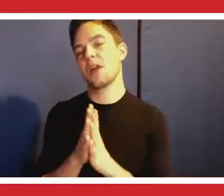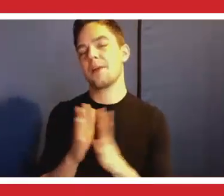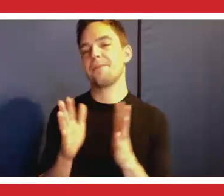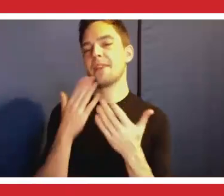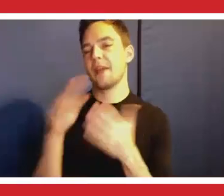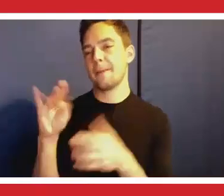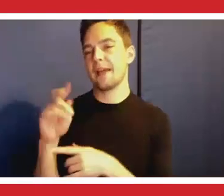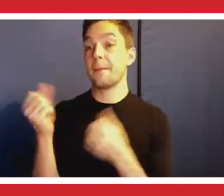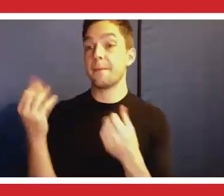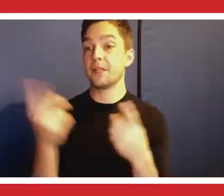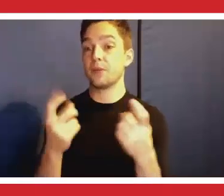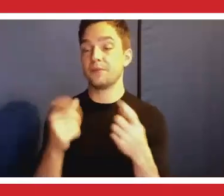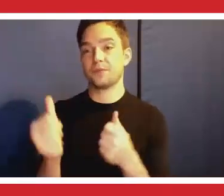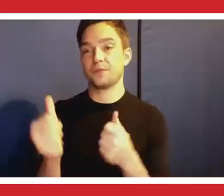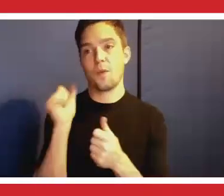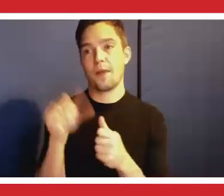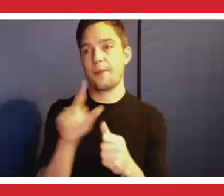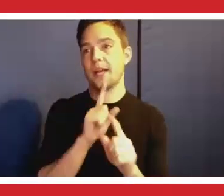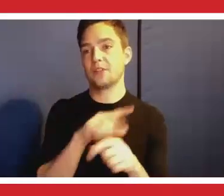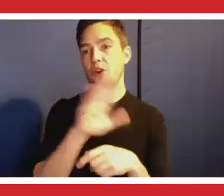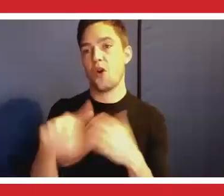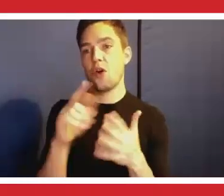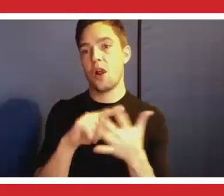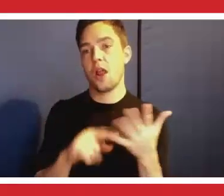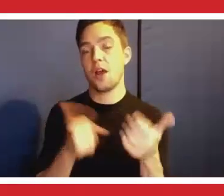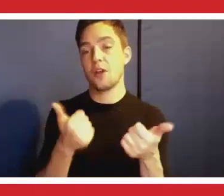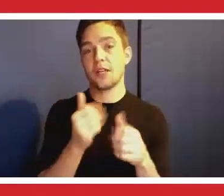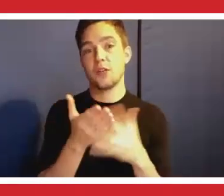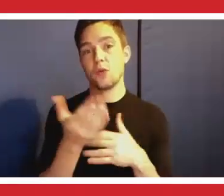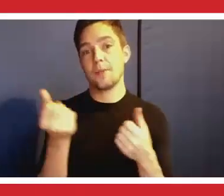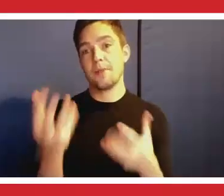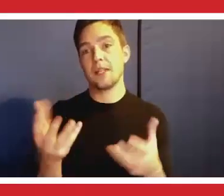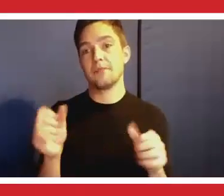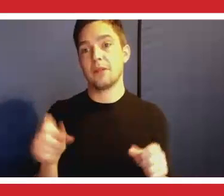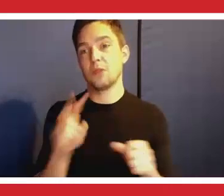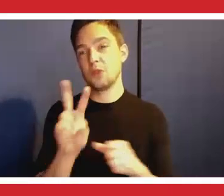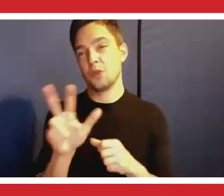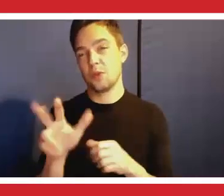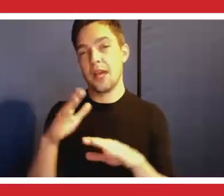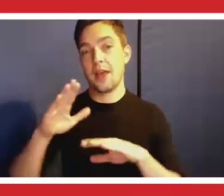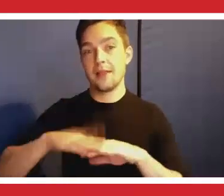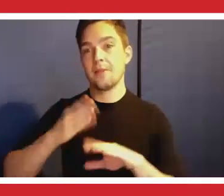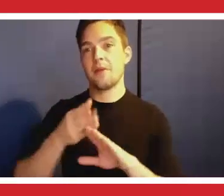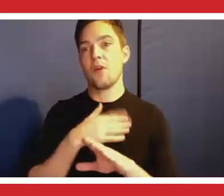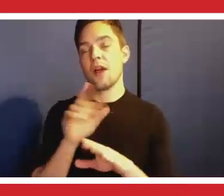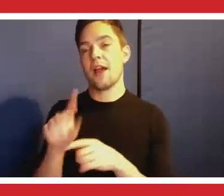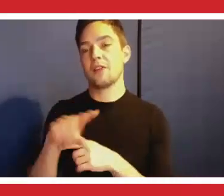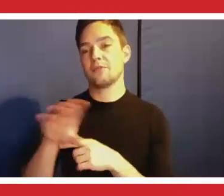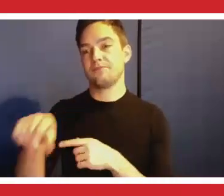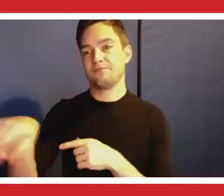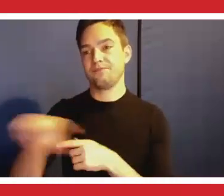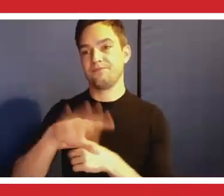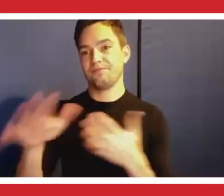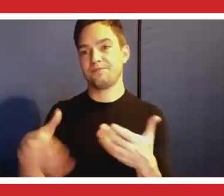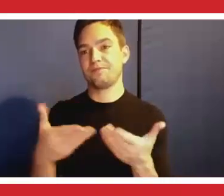questions. We're not going to get through all of them. I'll try and get through as many as we can, 2 or 3 at least, before I come and ask you all one final